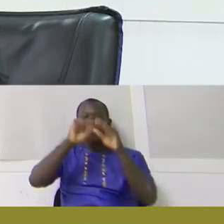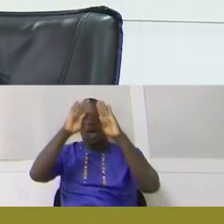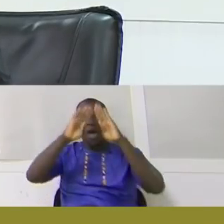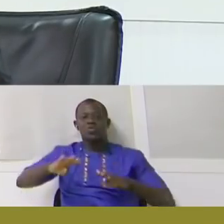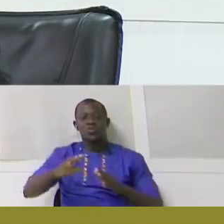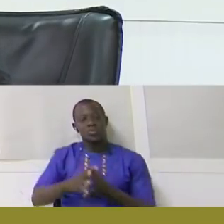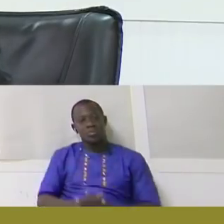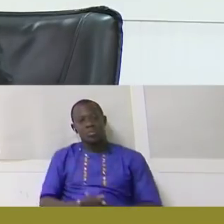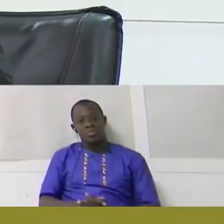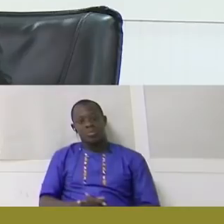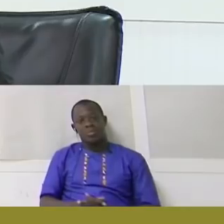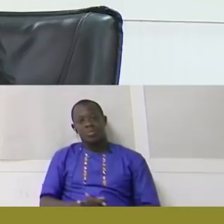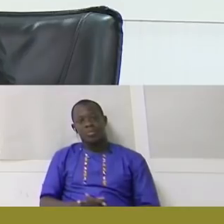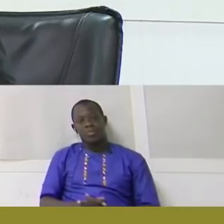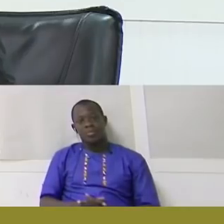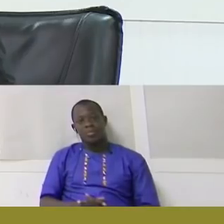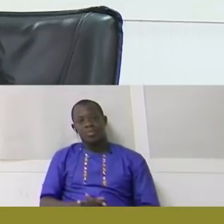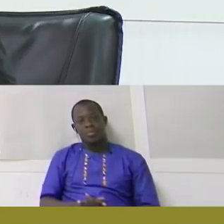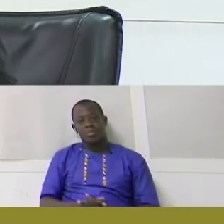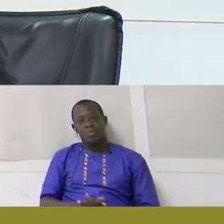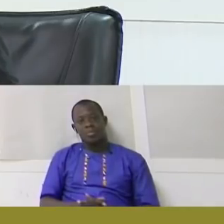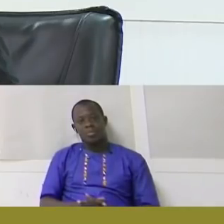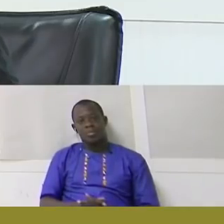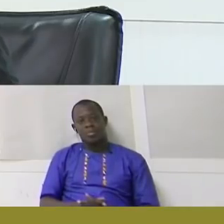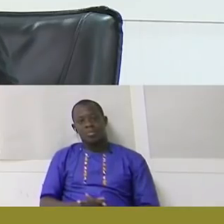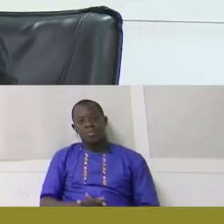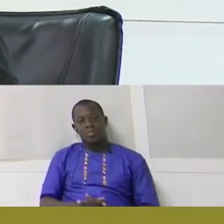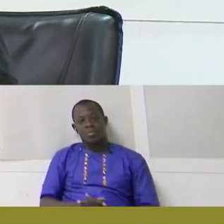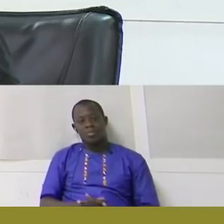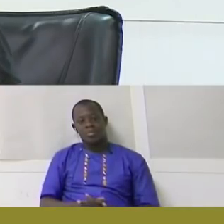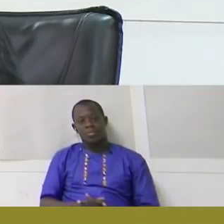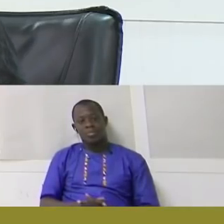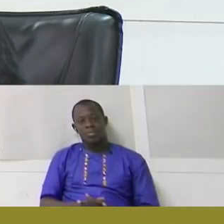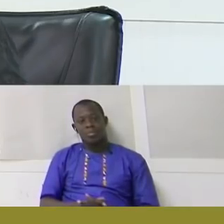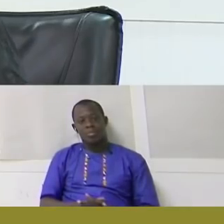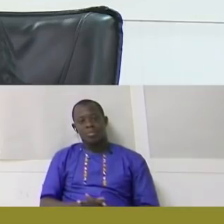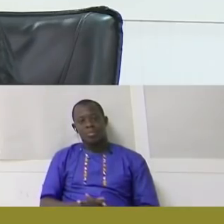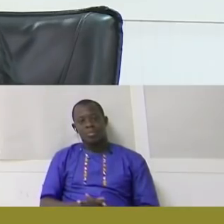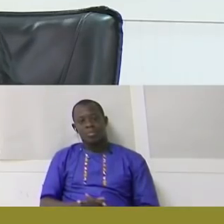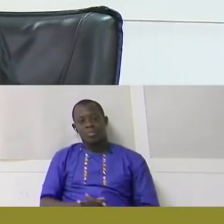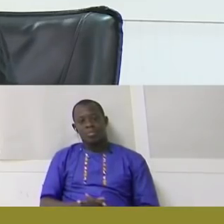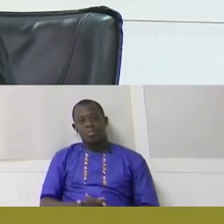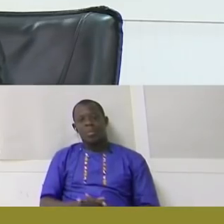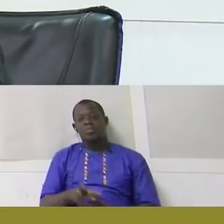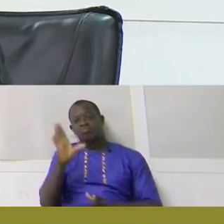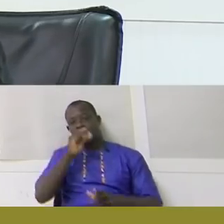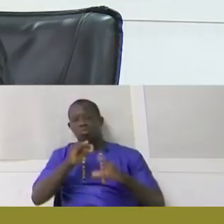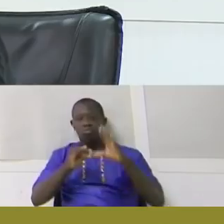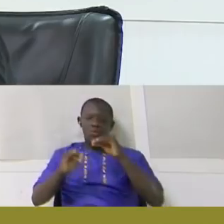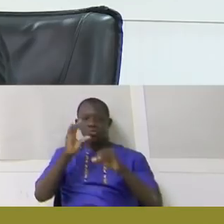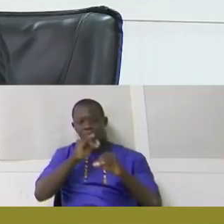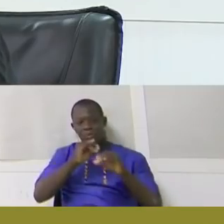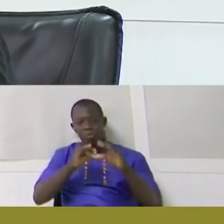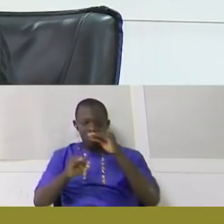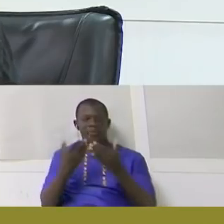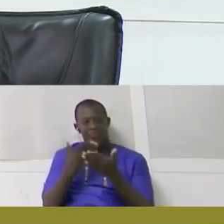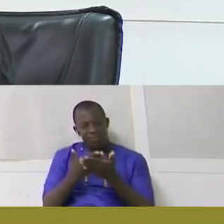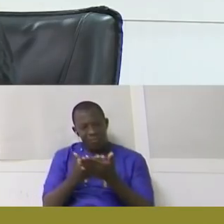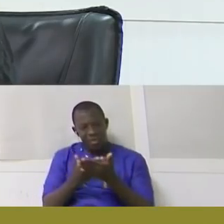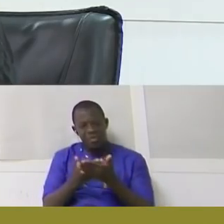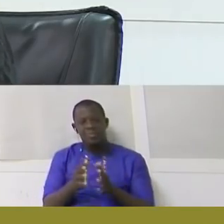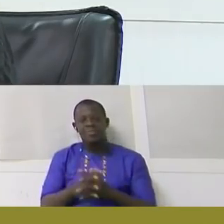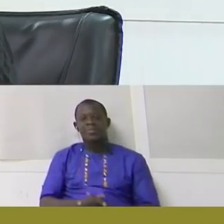through my observation, I learned that she was the one that led the man to her house. wax waxami ba paré. After he said what